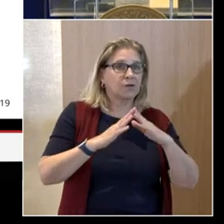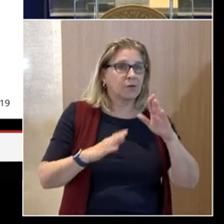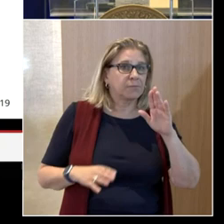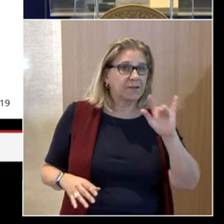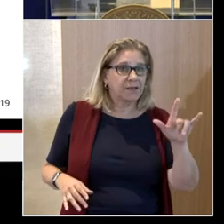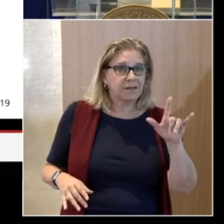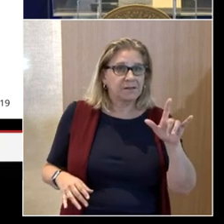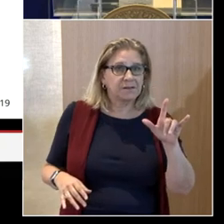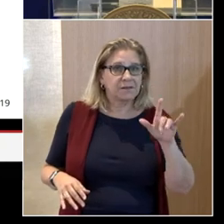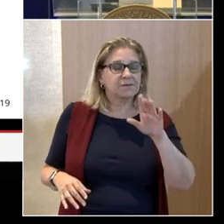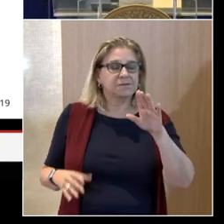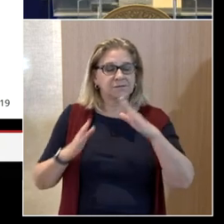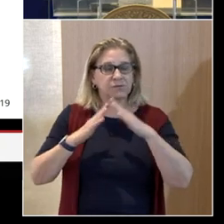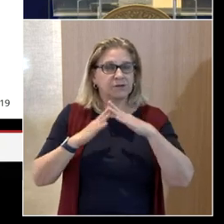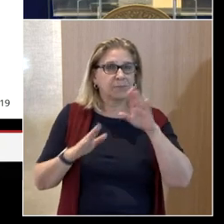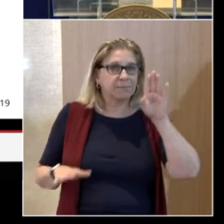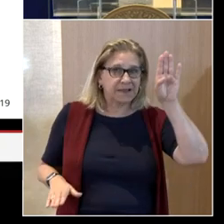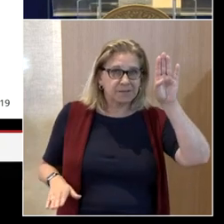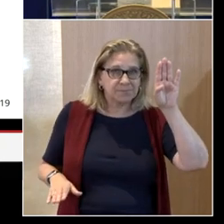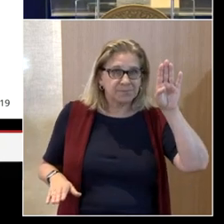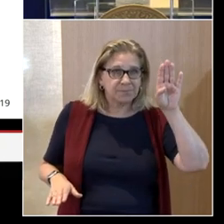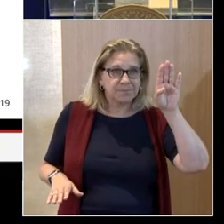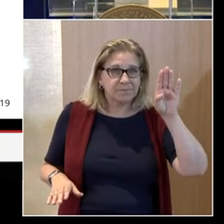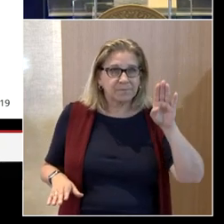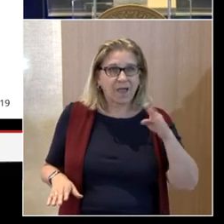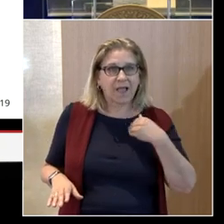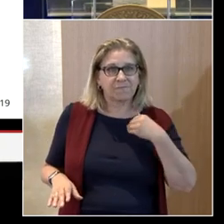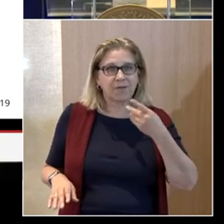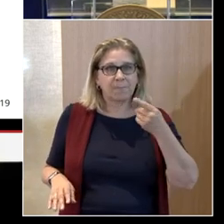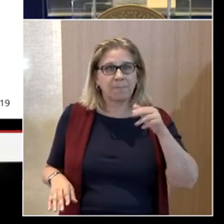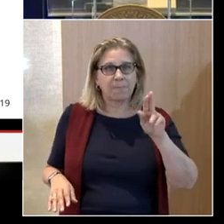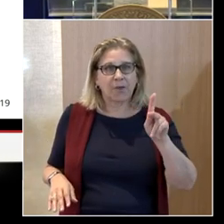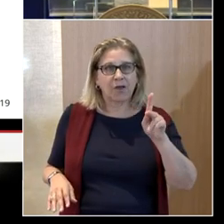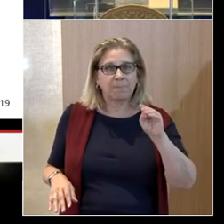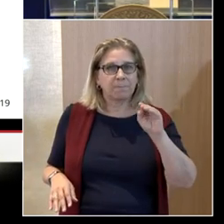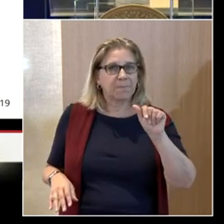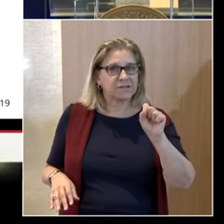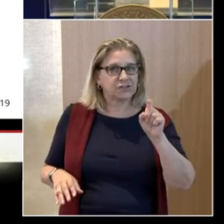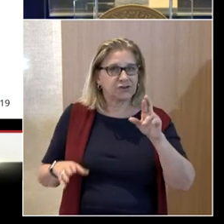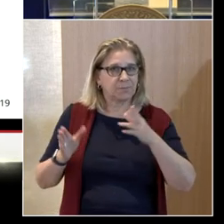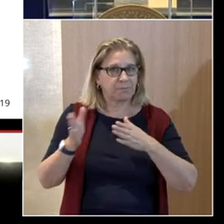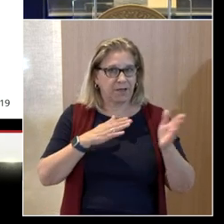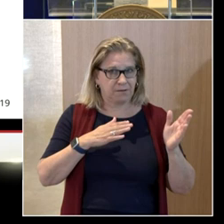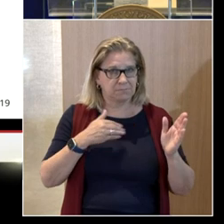The Downtown DC did their Parks Master Plan, as well as there's